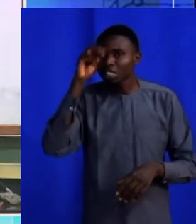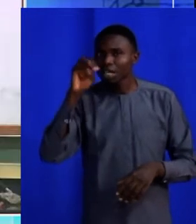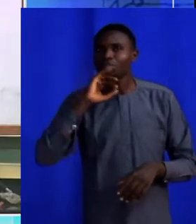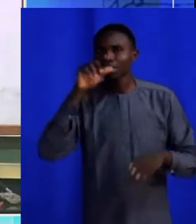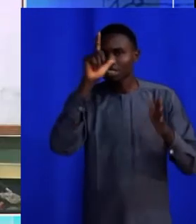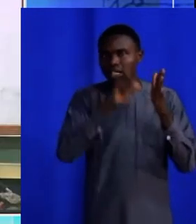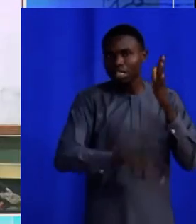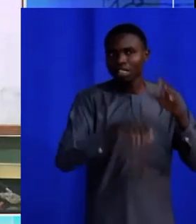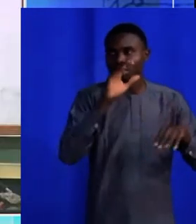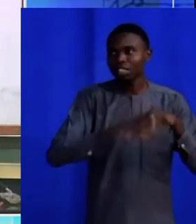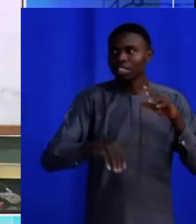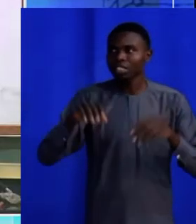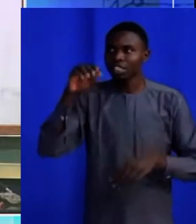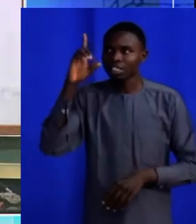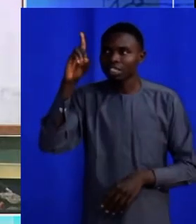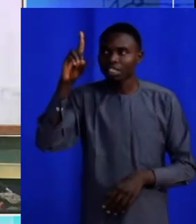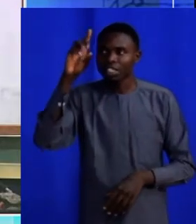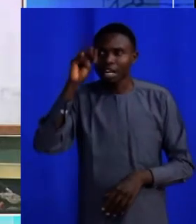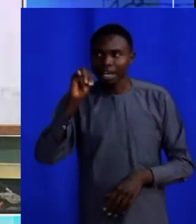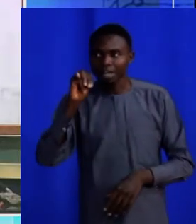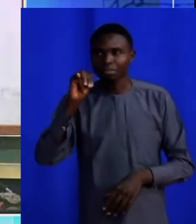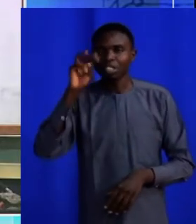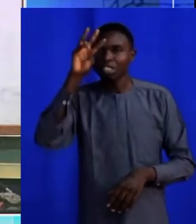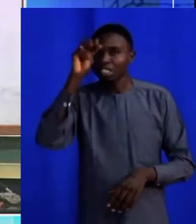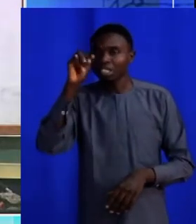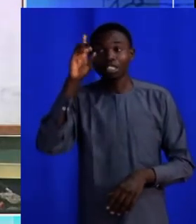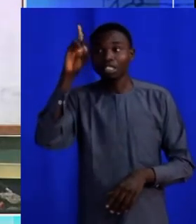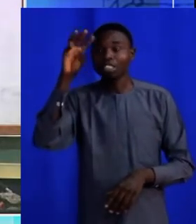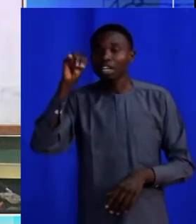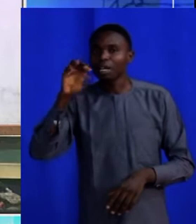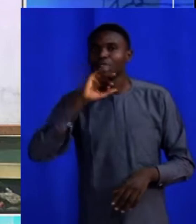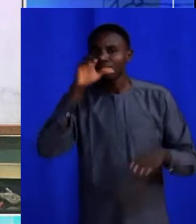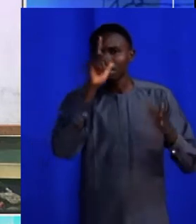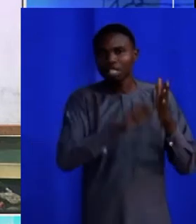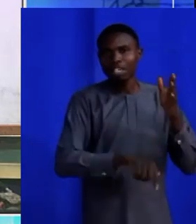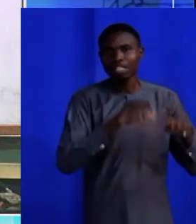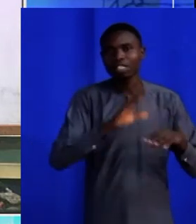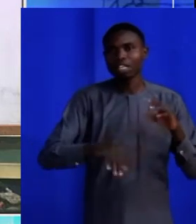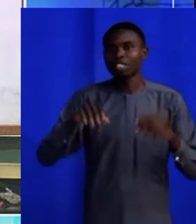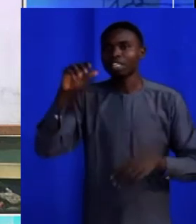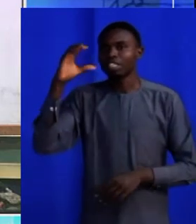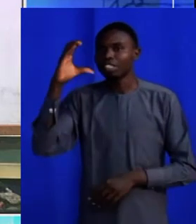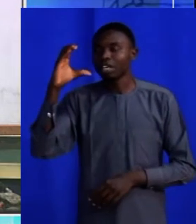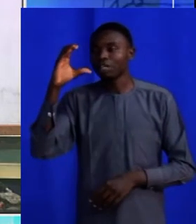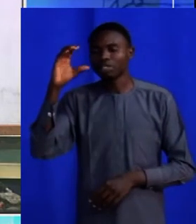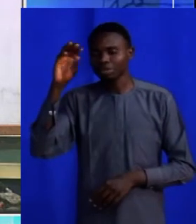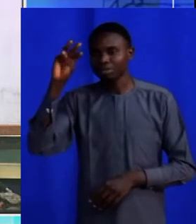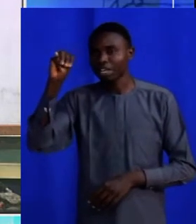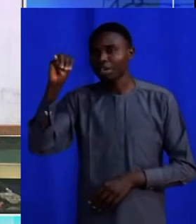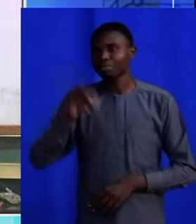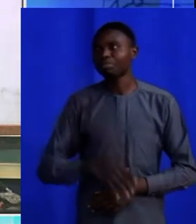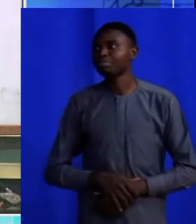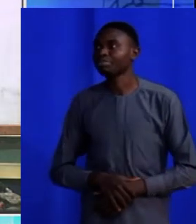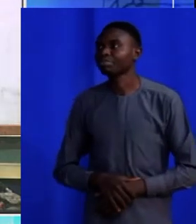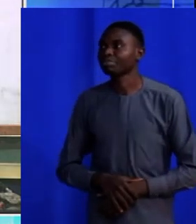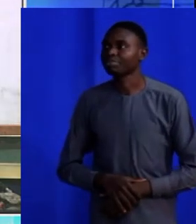making ridges and cultivation for planting and production of crops. What